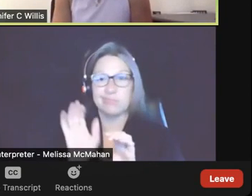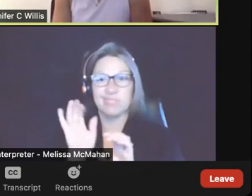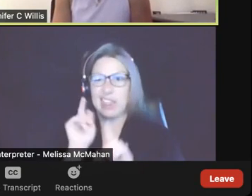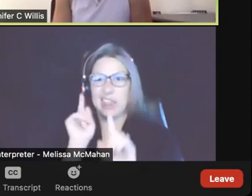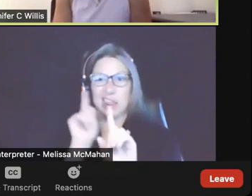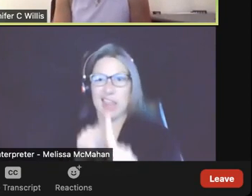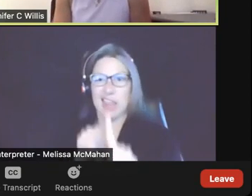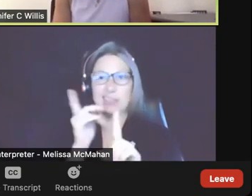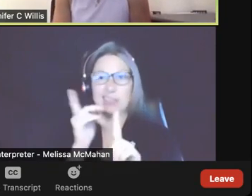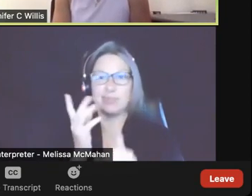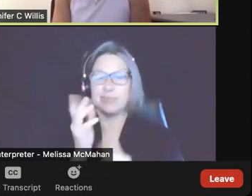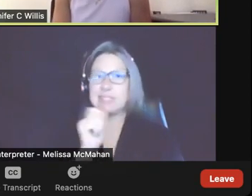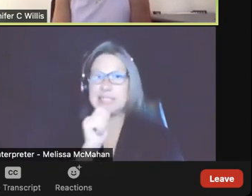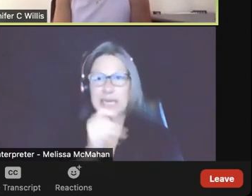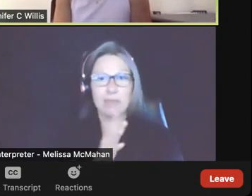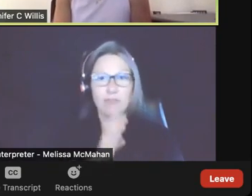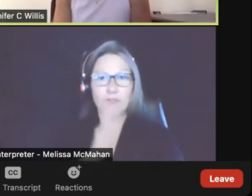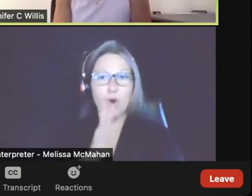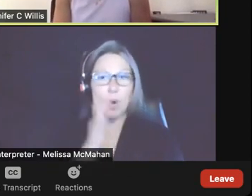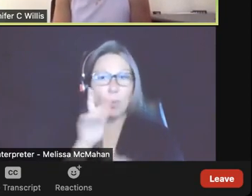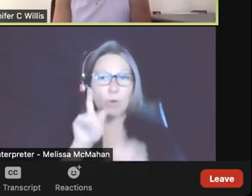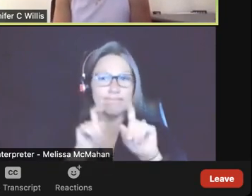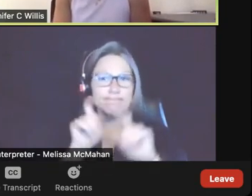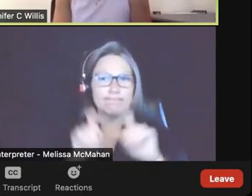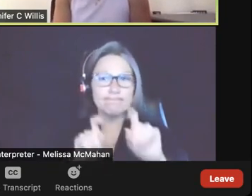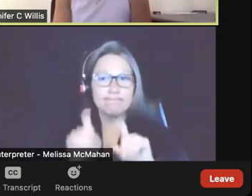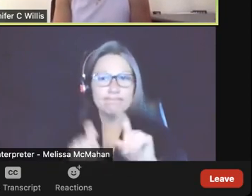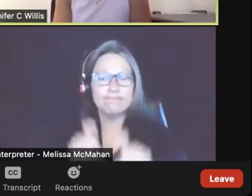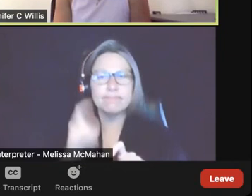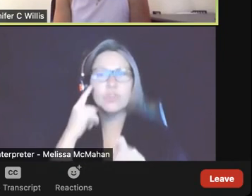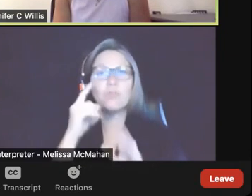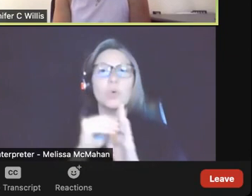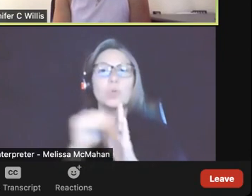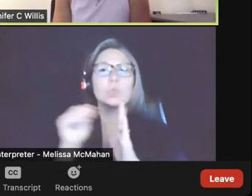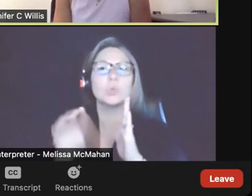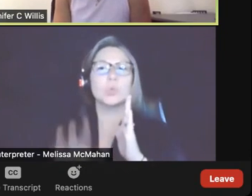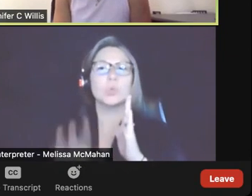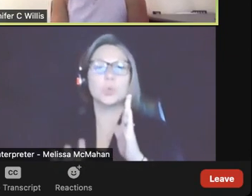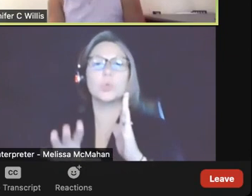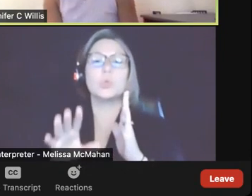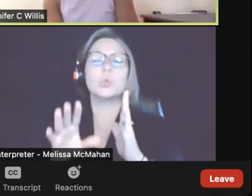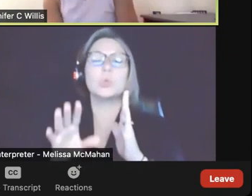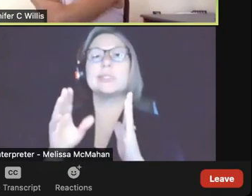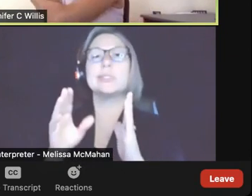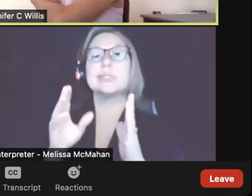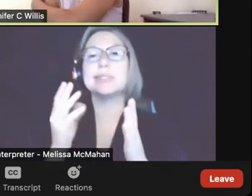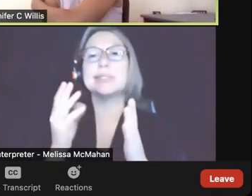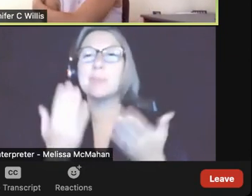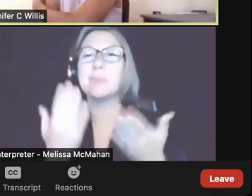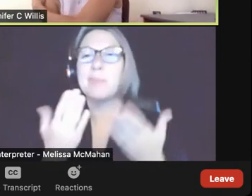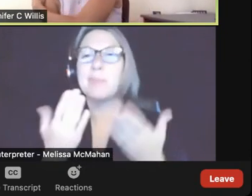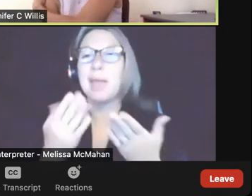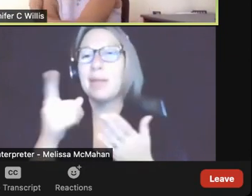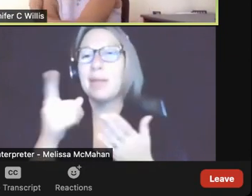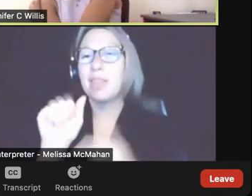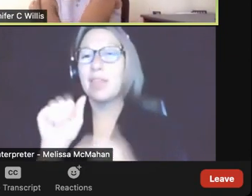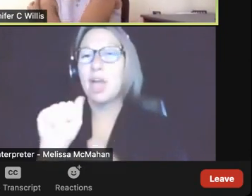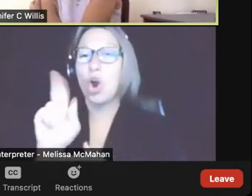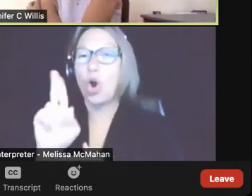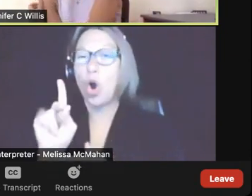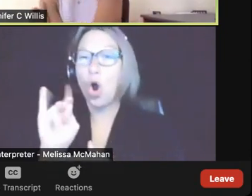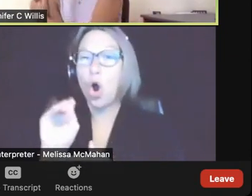an informal questionnaire for students who an audiogram might not show that they have a